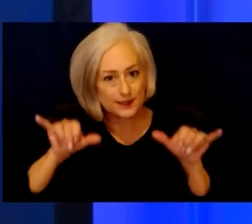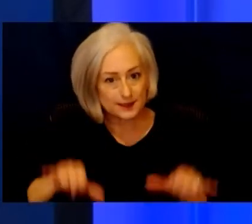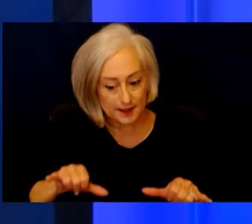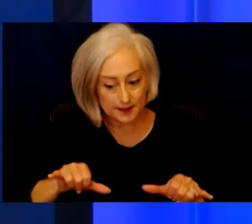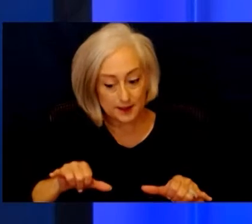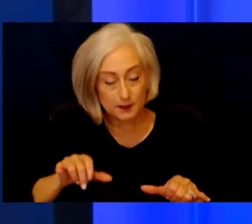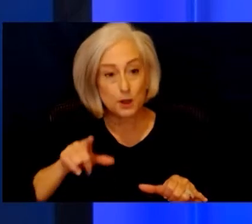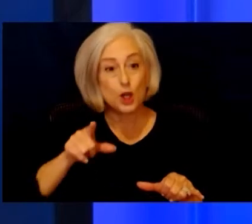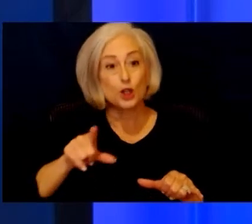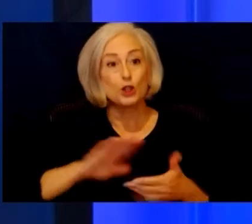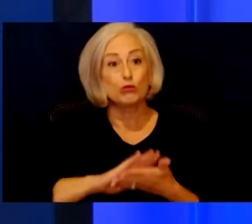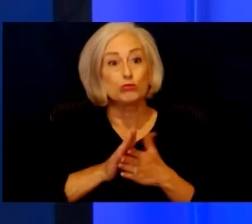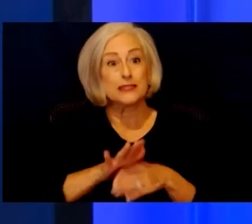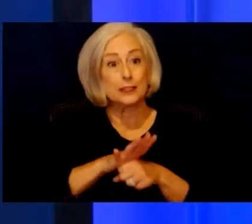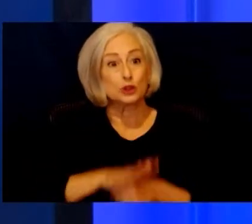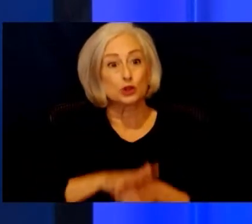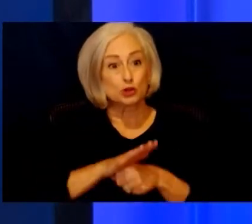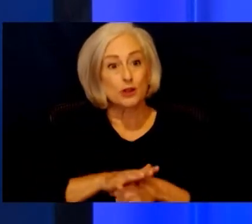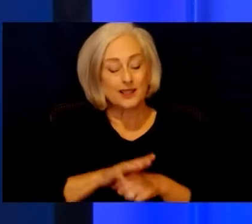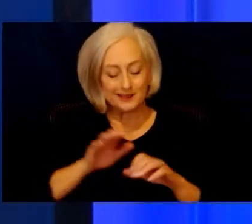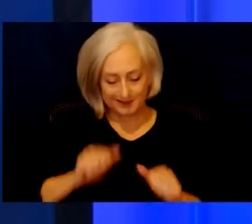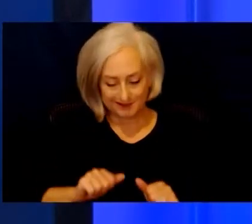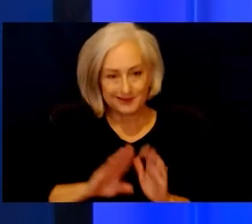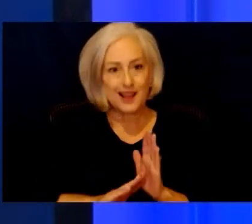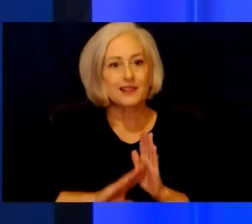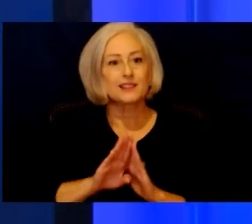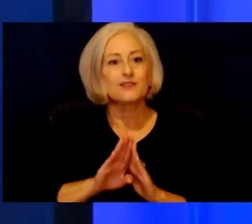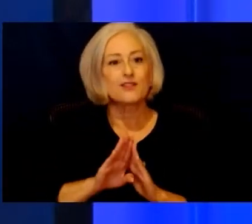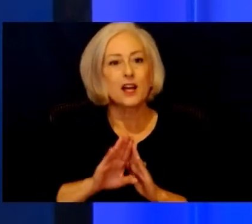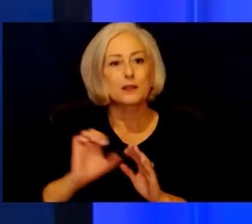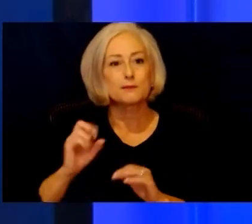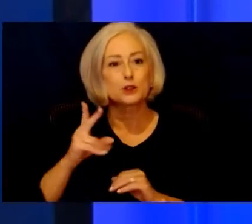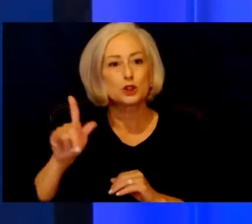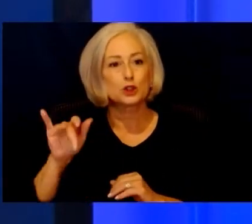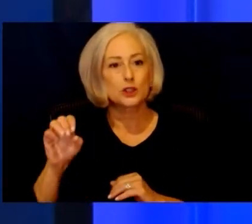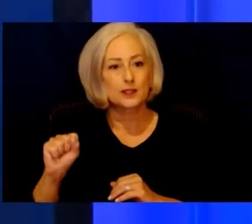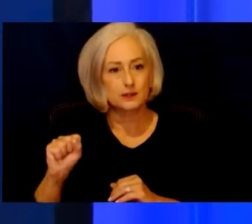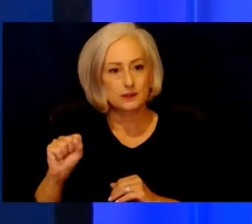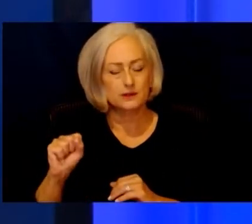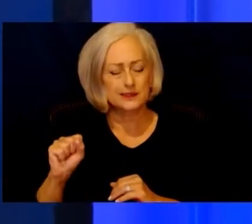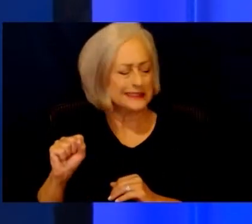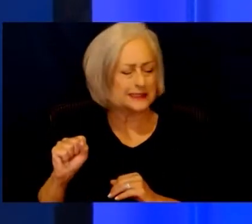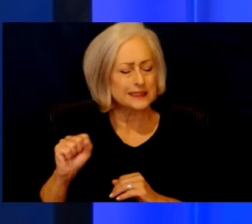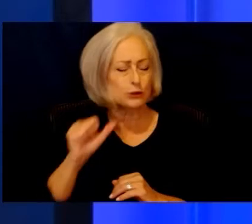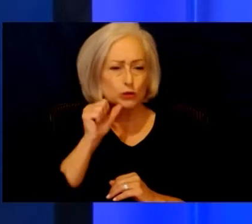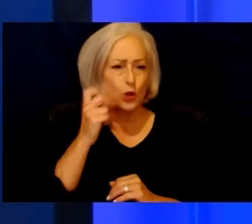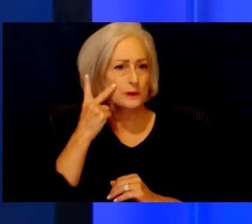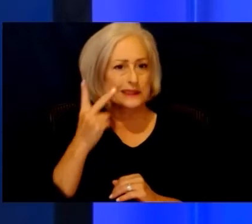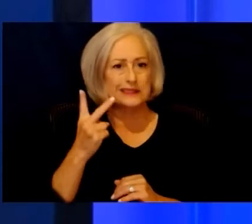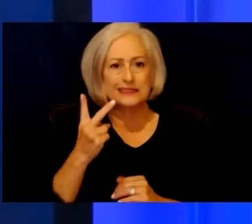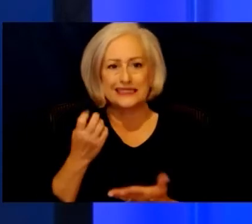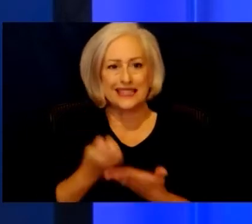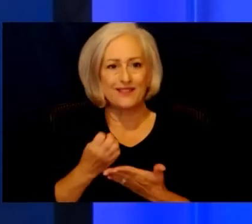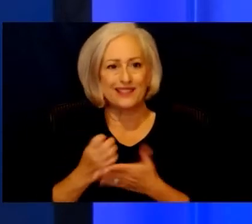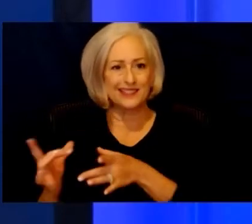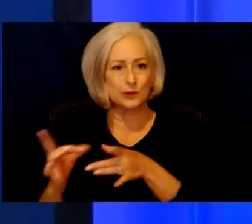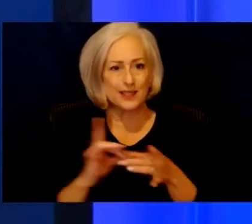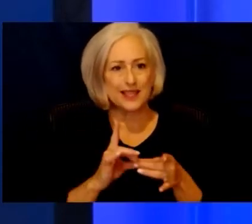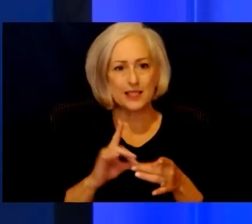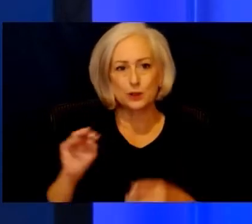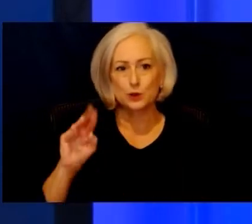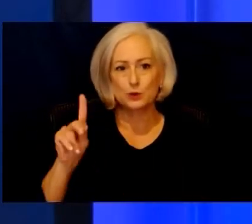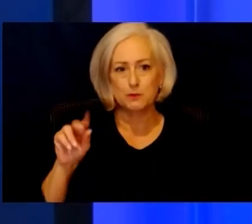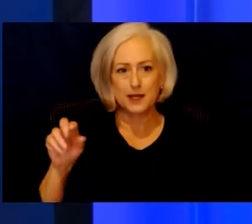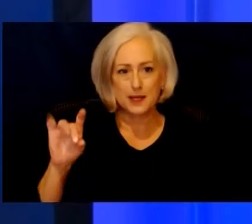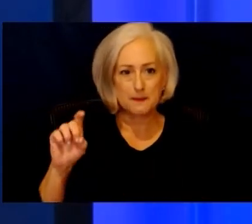don't think we have any evidence that there is that type of infection with monkeypox. Just the same as with smallpox, I don't believe